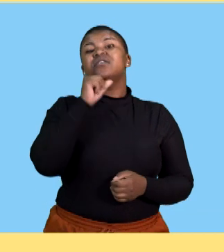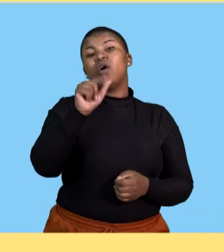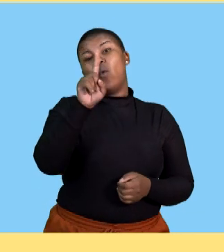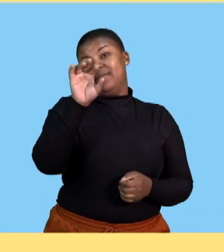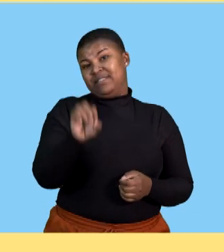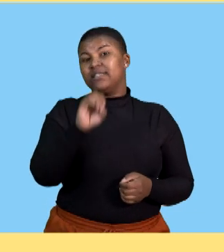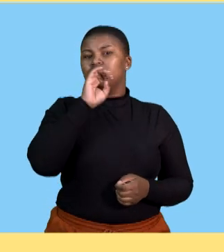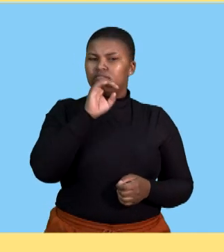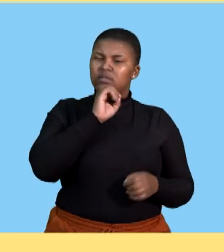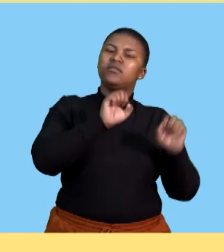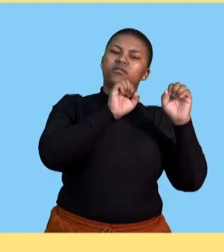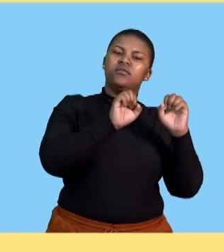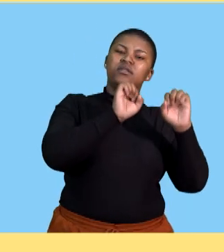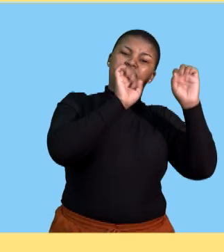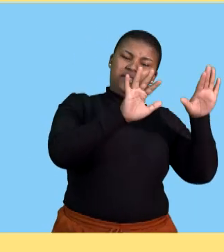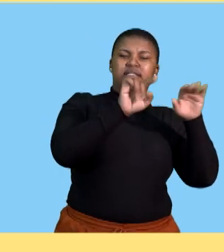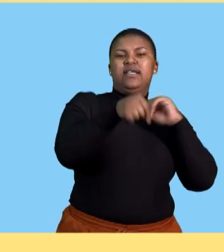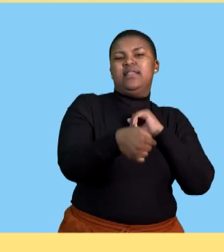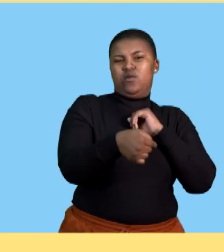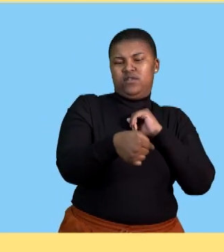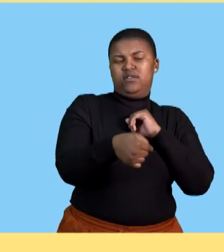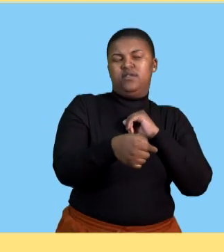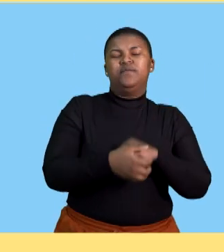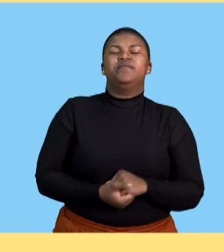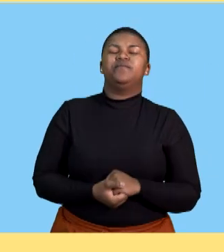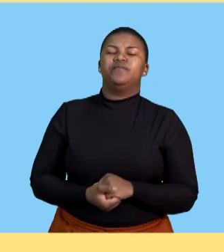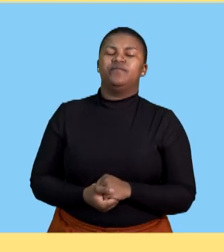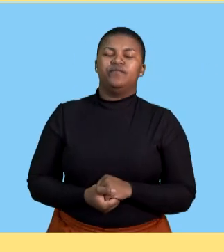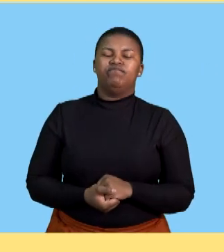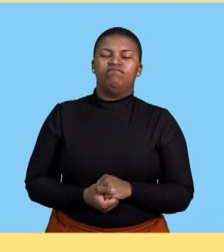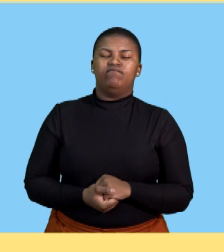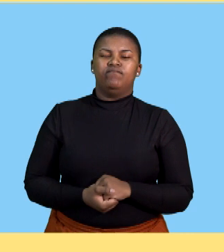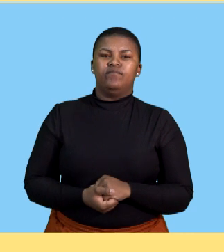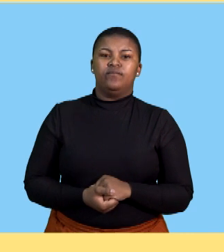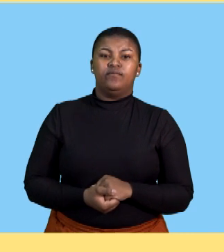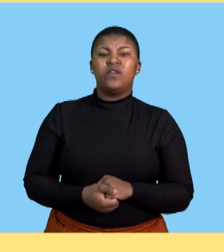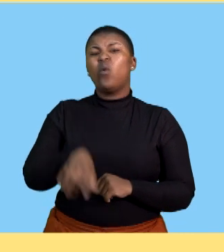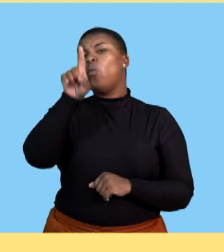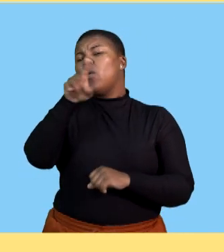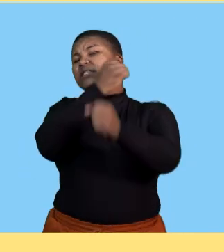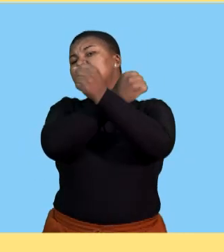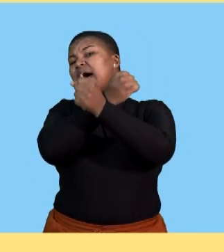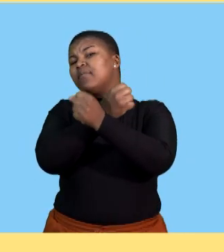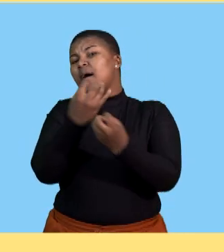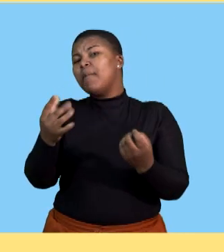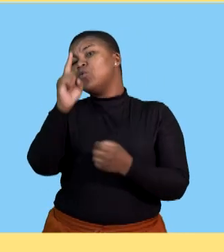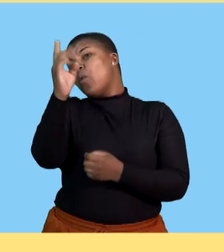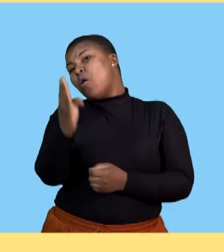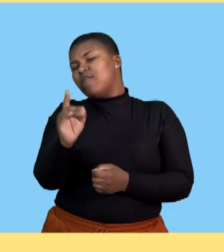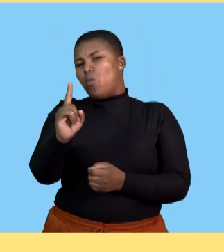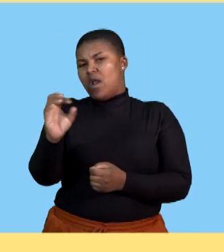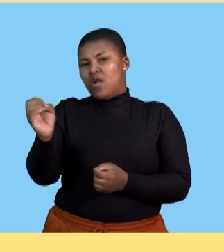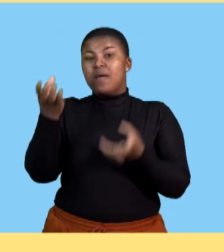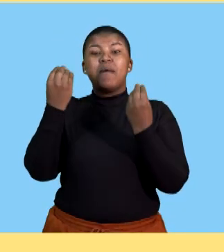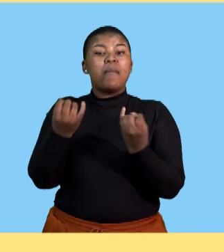say 1% of the gross. So I'll take my gross again, which is 10,000. And 1% of that will